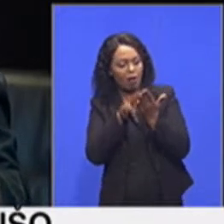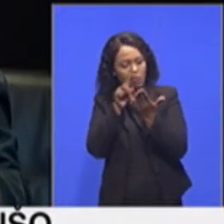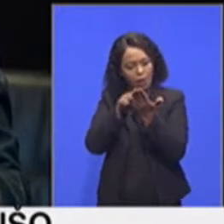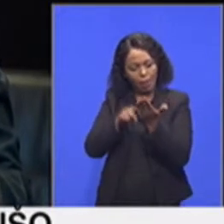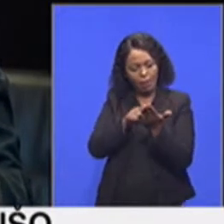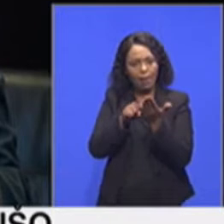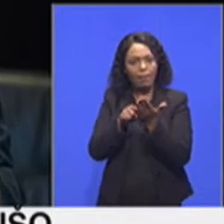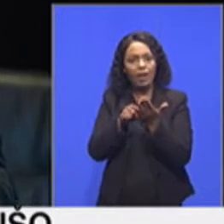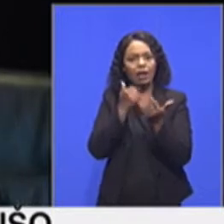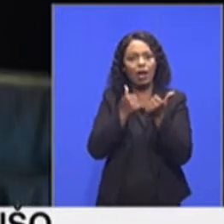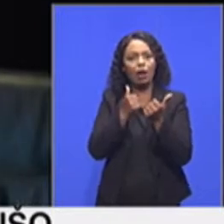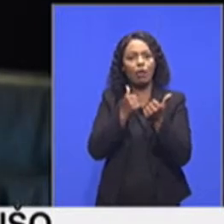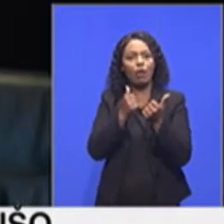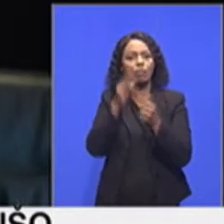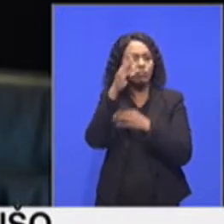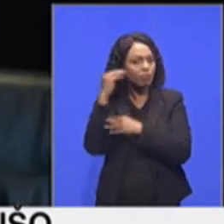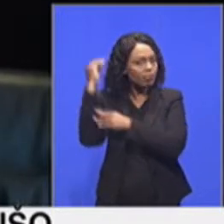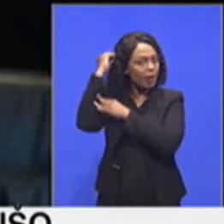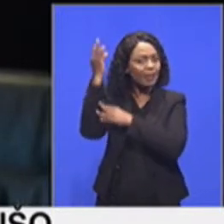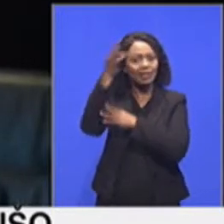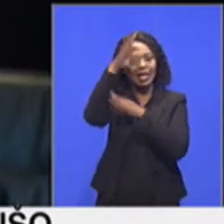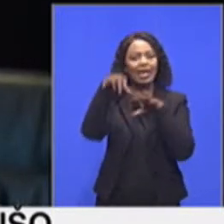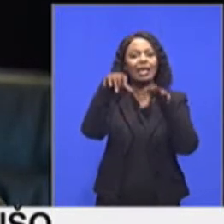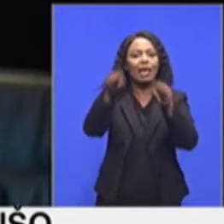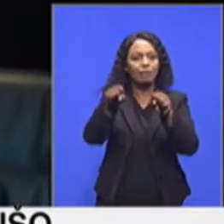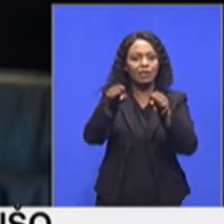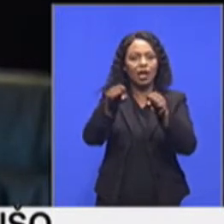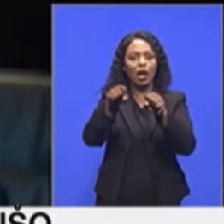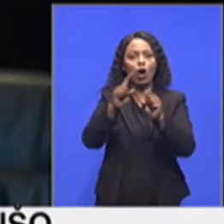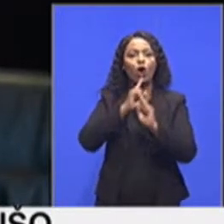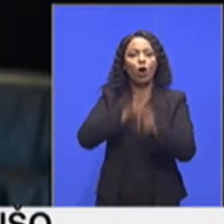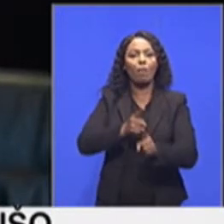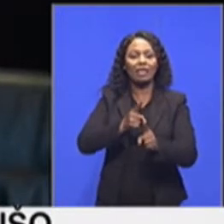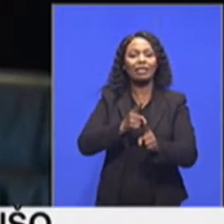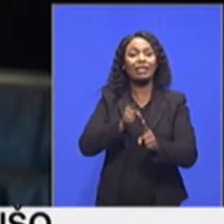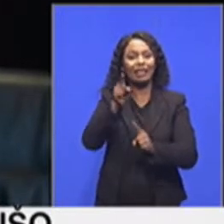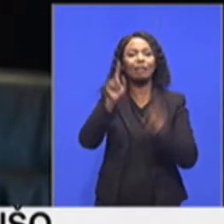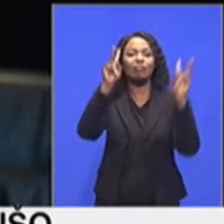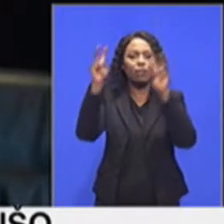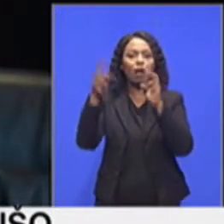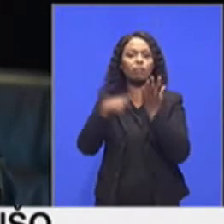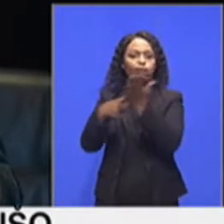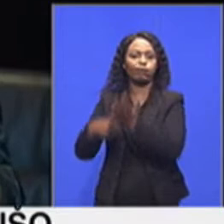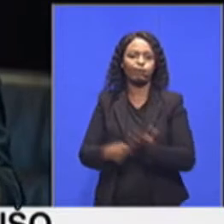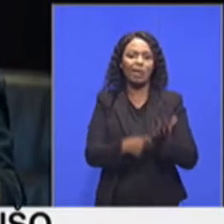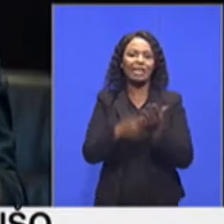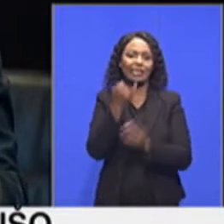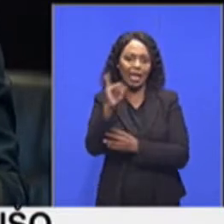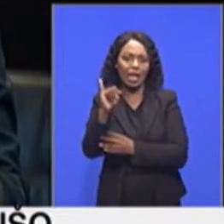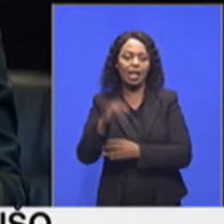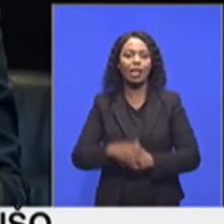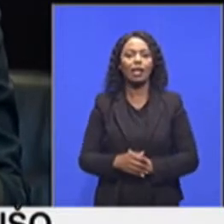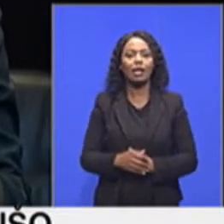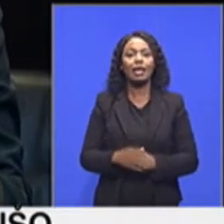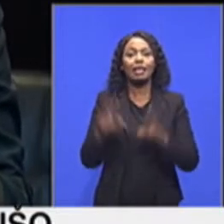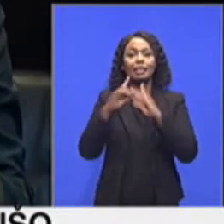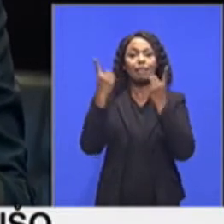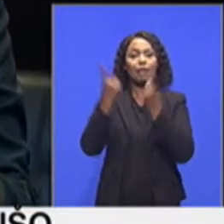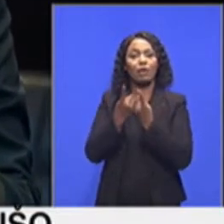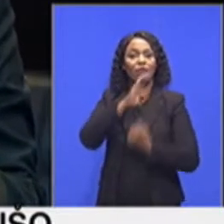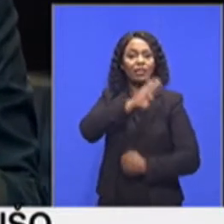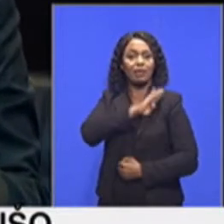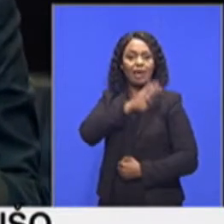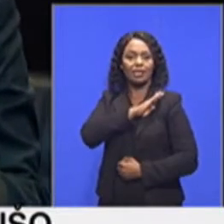the implementation of the State Capture Commission. That matter is being looked at. The Department of Defense is allocated